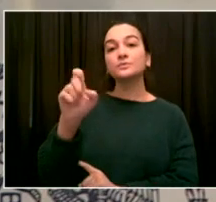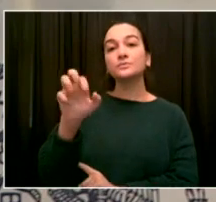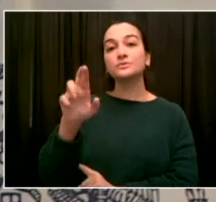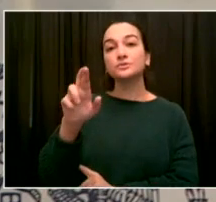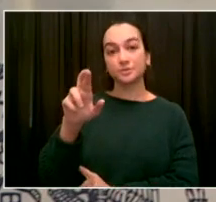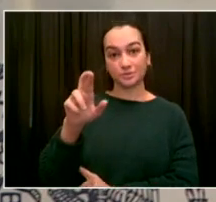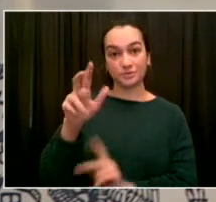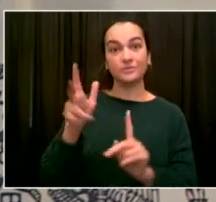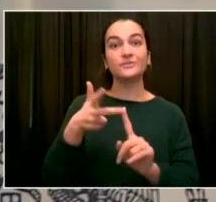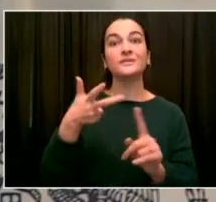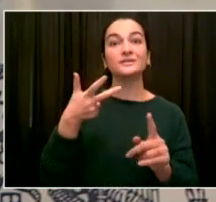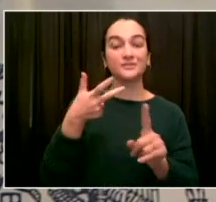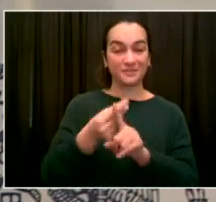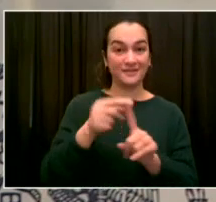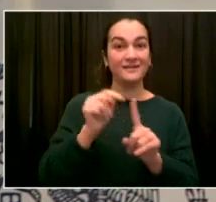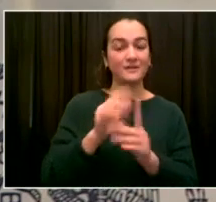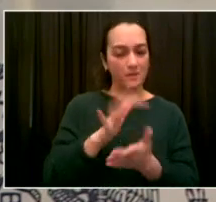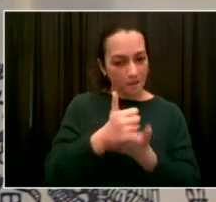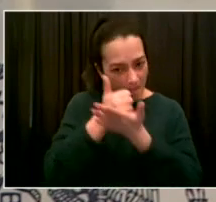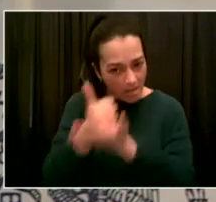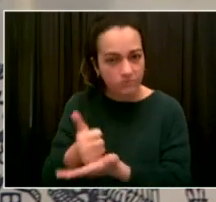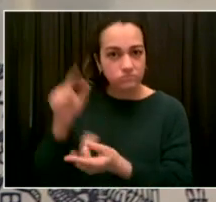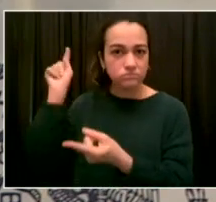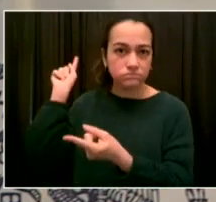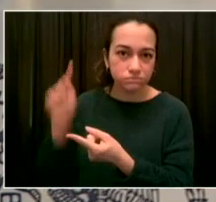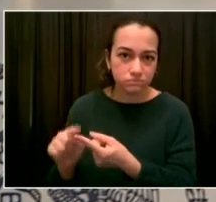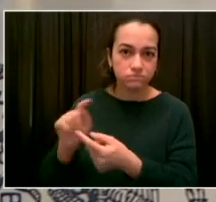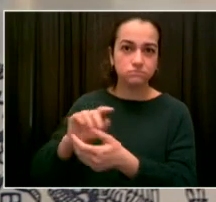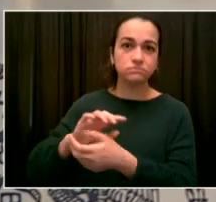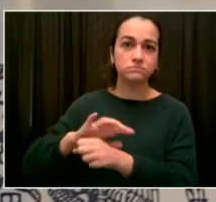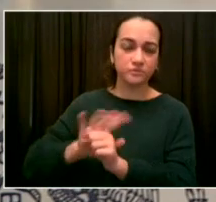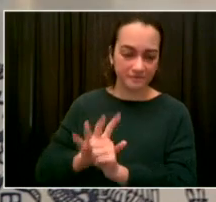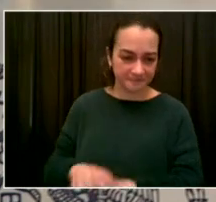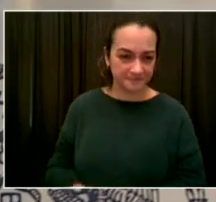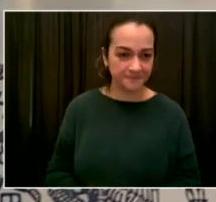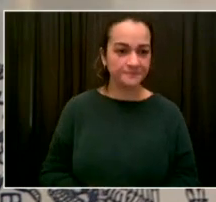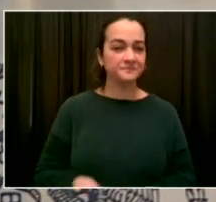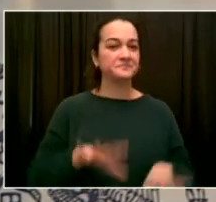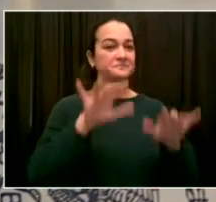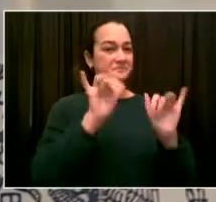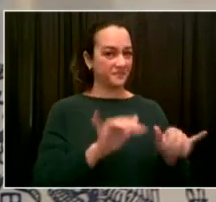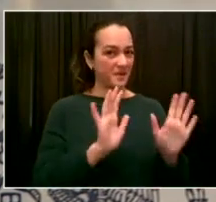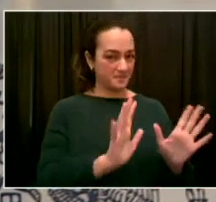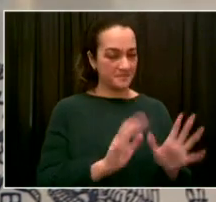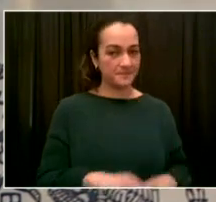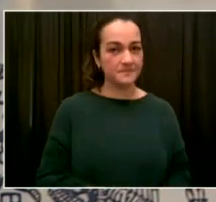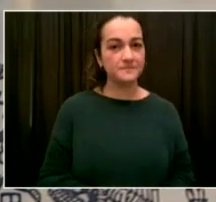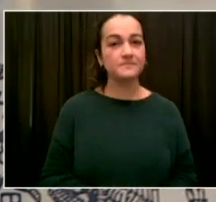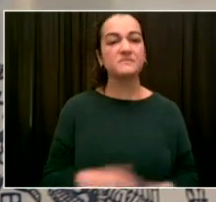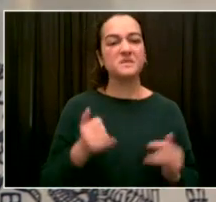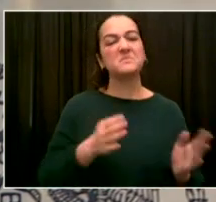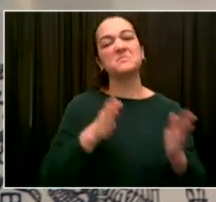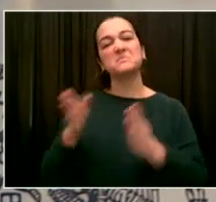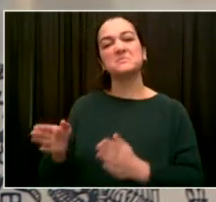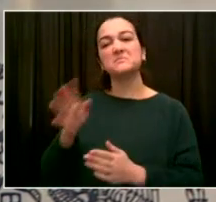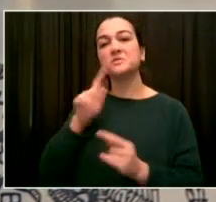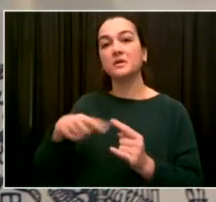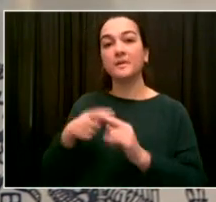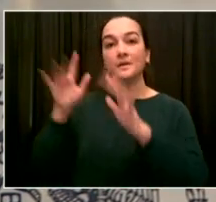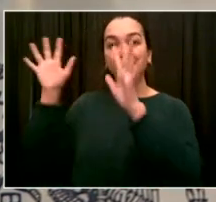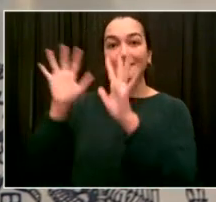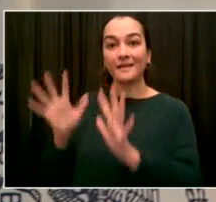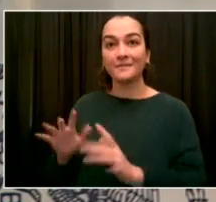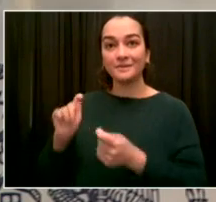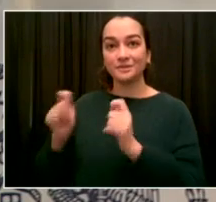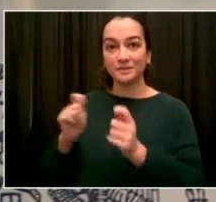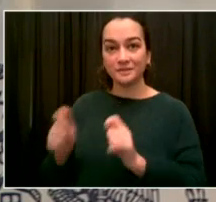the tornadoes in the Midwest, in the South. We've seen the wildfires in the West.